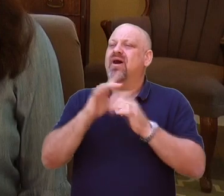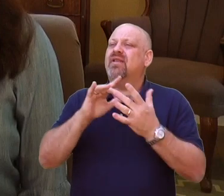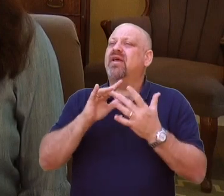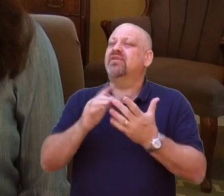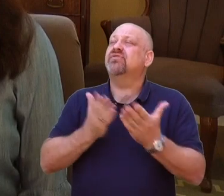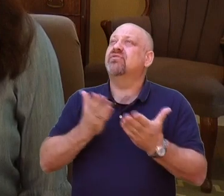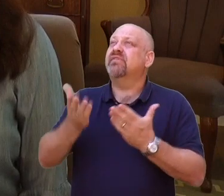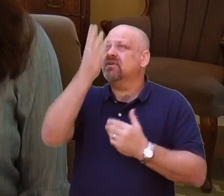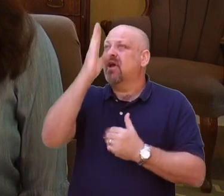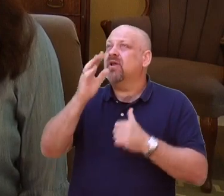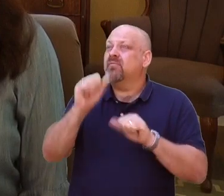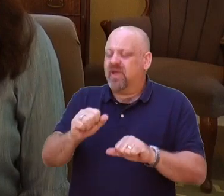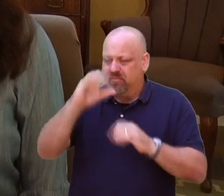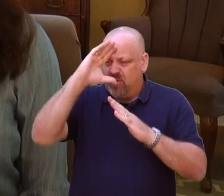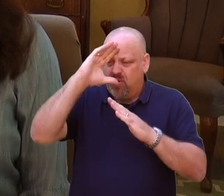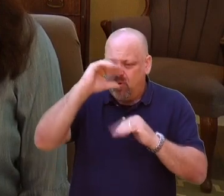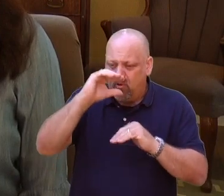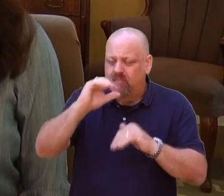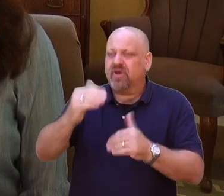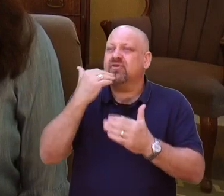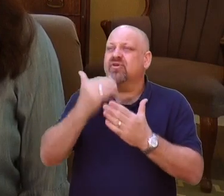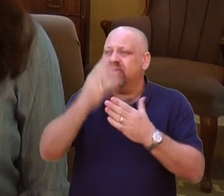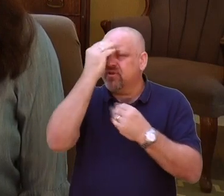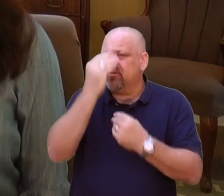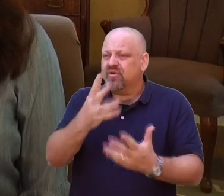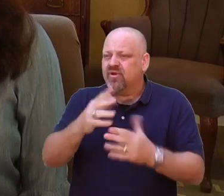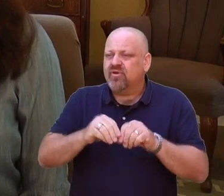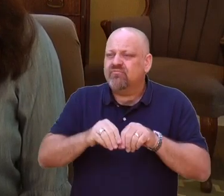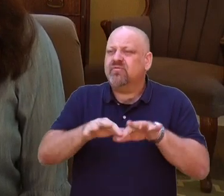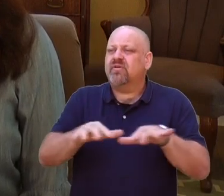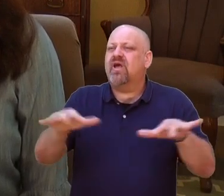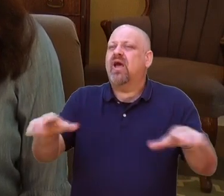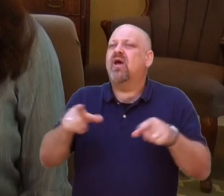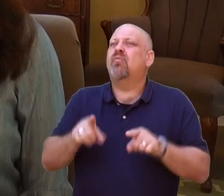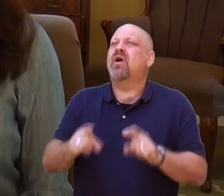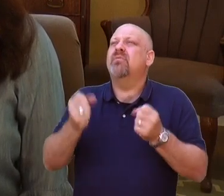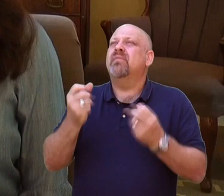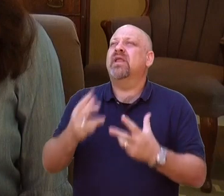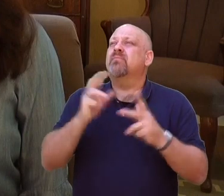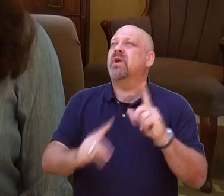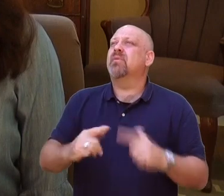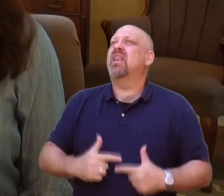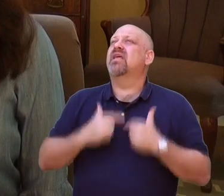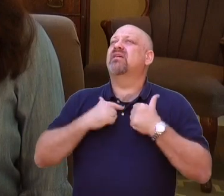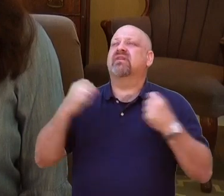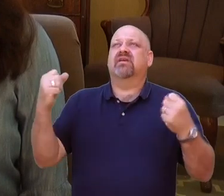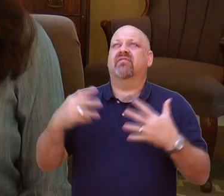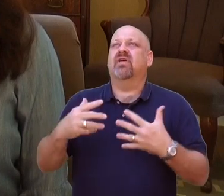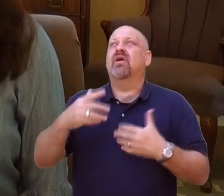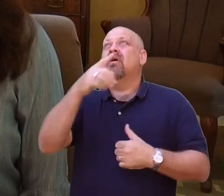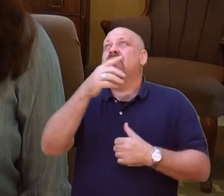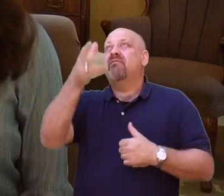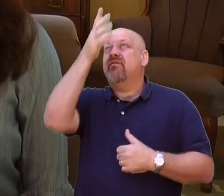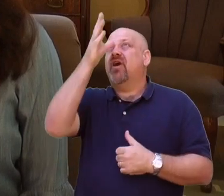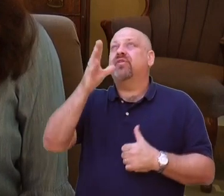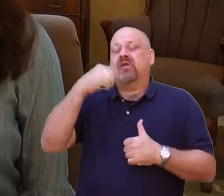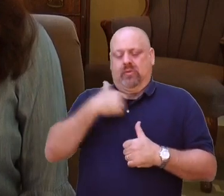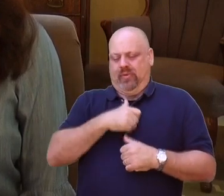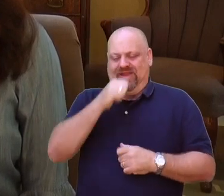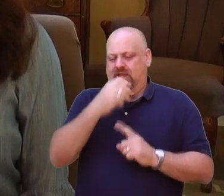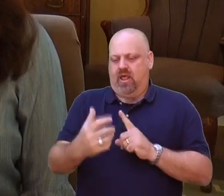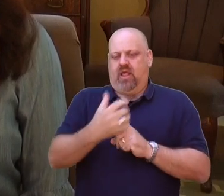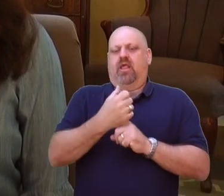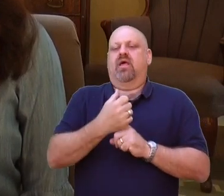a shining light in this community and around the world through our online service, God, to be able to spread hope and